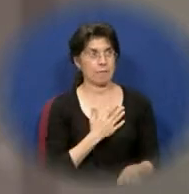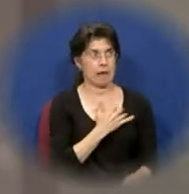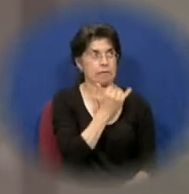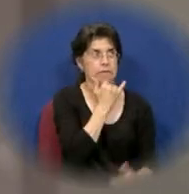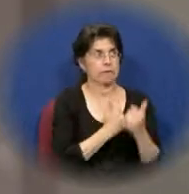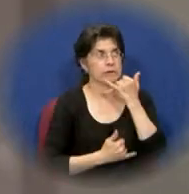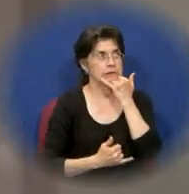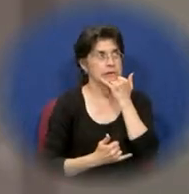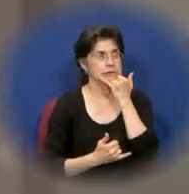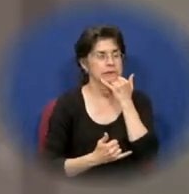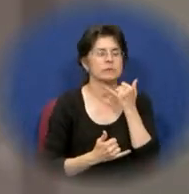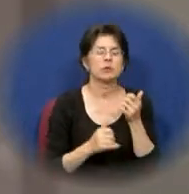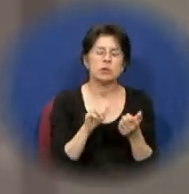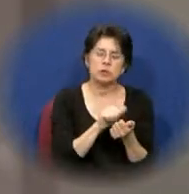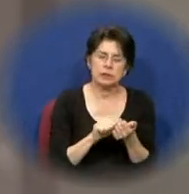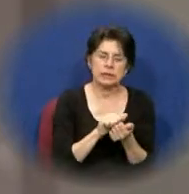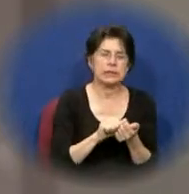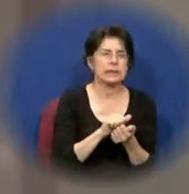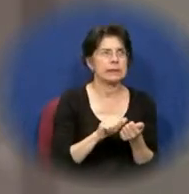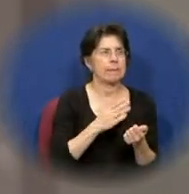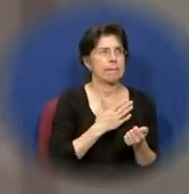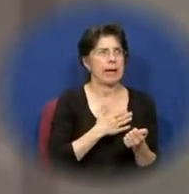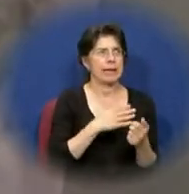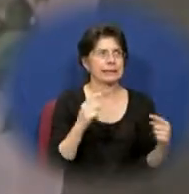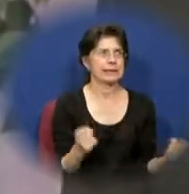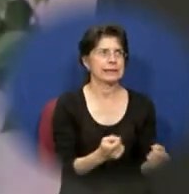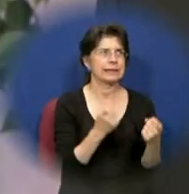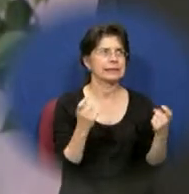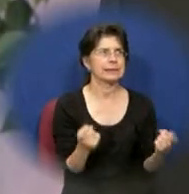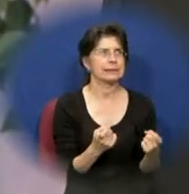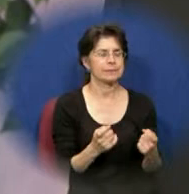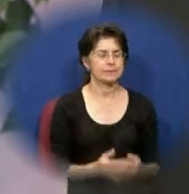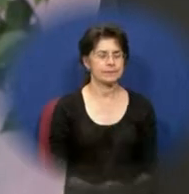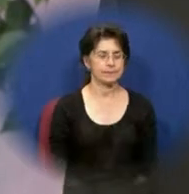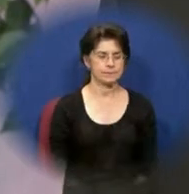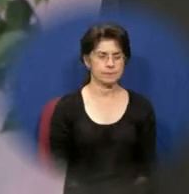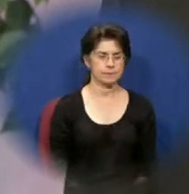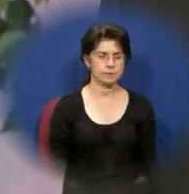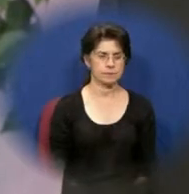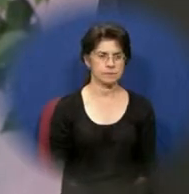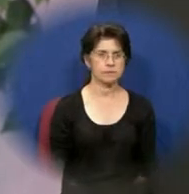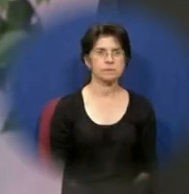Thoroughly wash me from my guilt, and of my sin cleanse me.